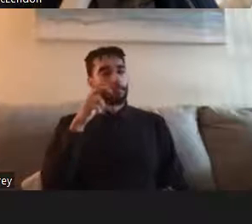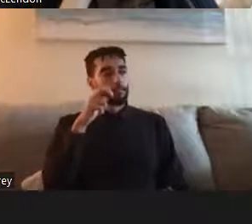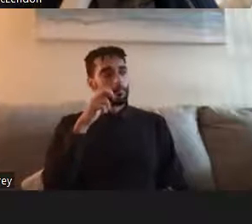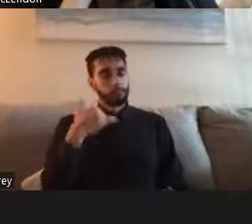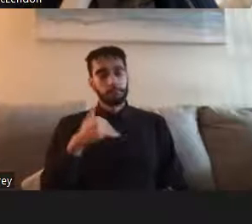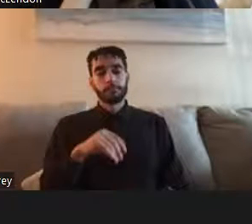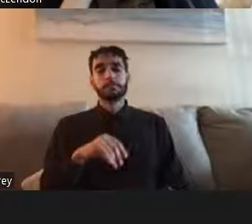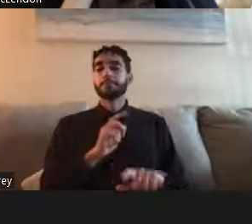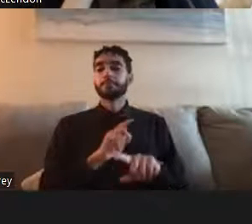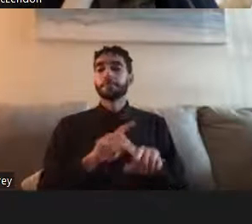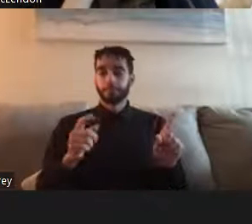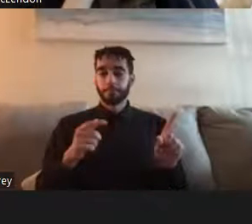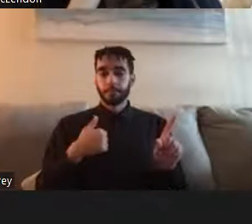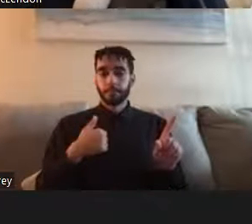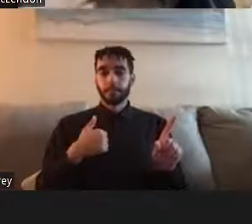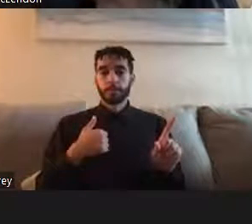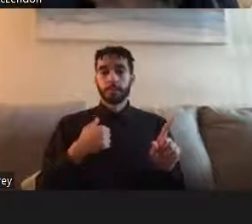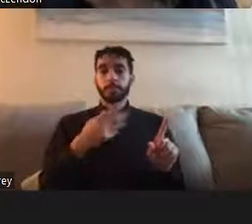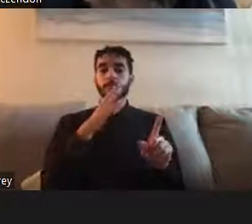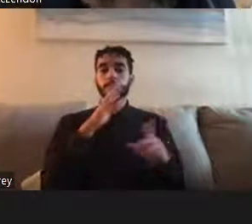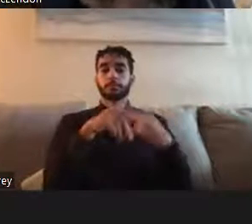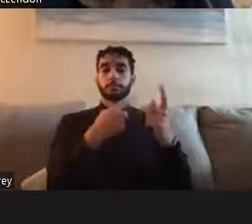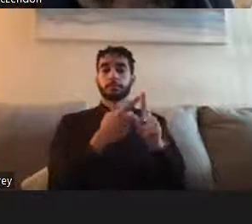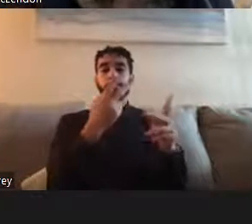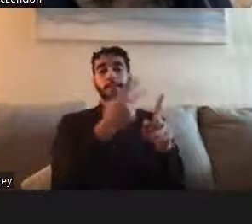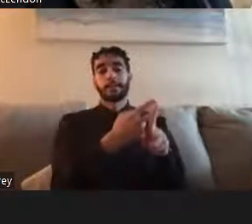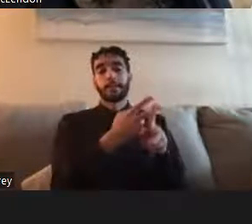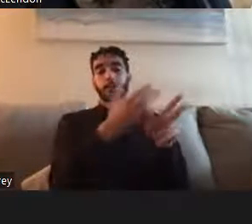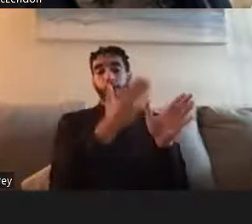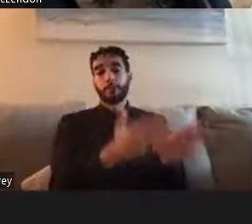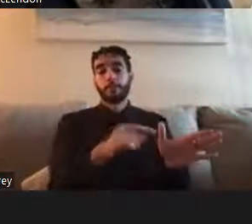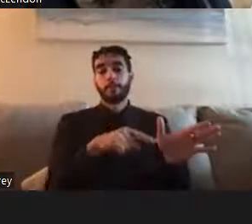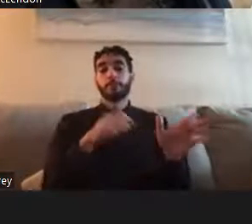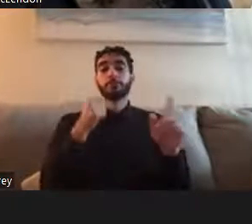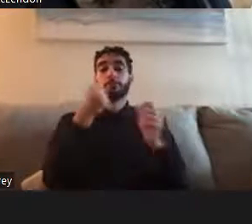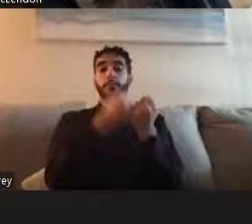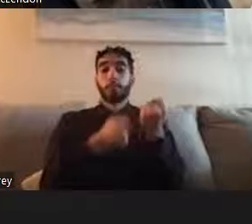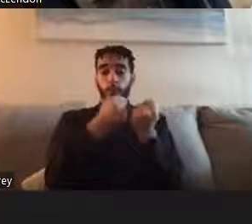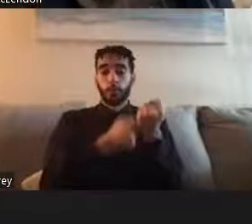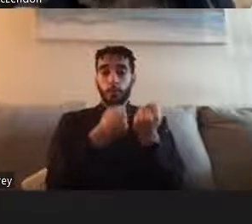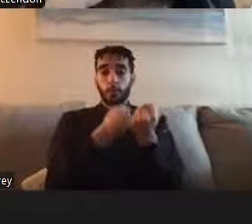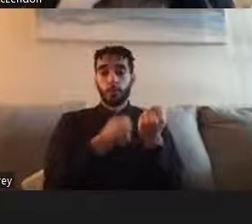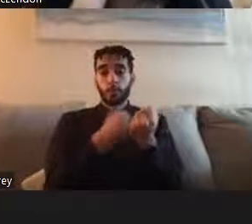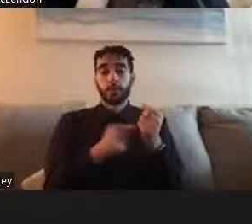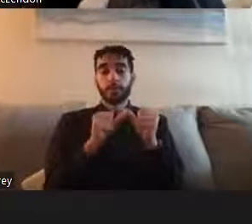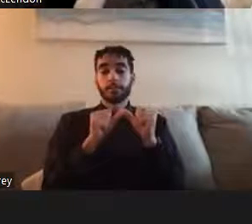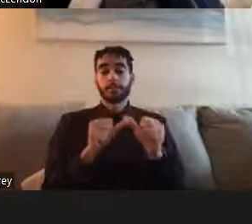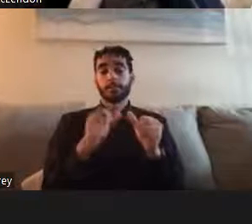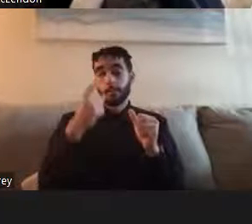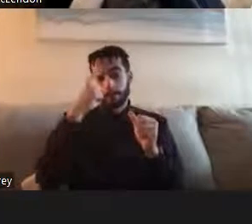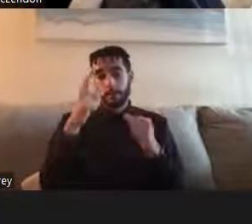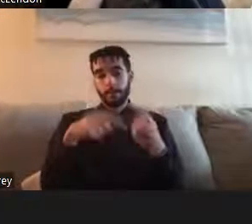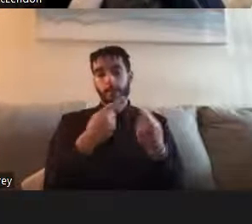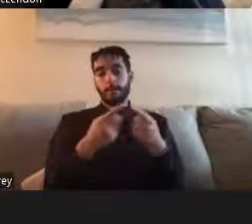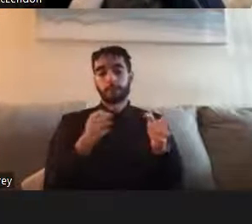regards to caregiver support, just, you know, for us to continue to think about the pathway, I